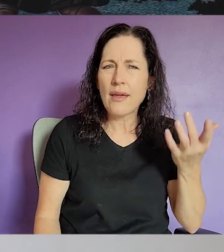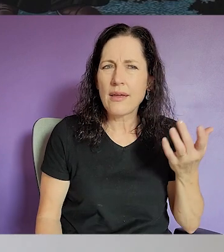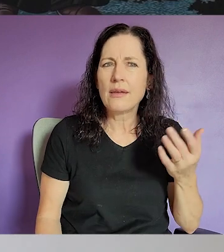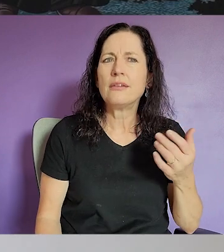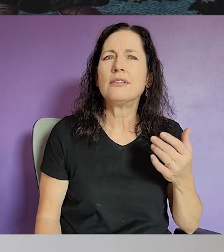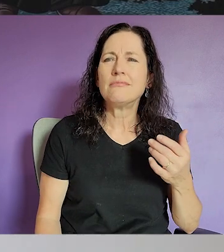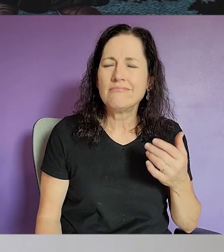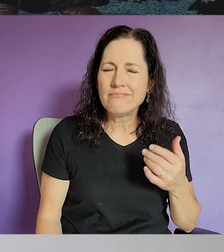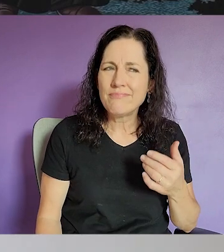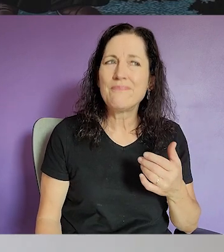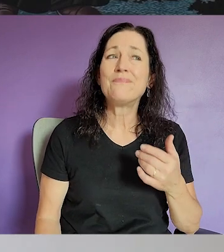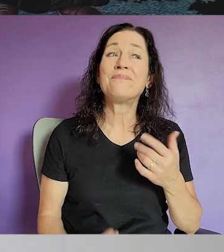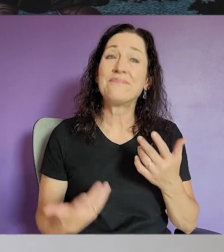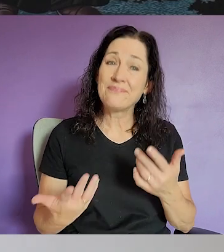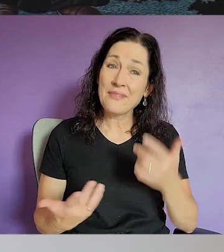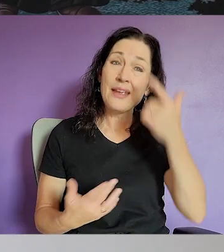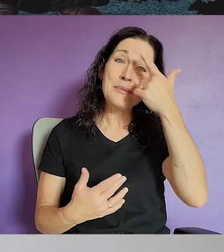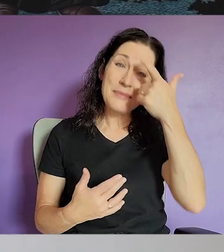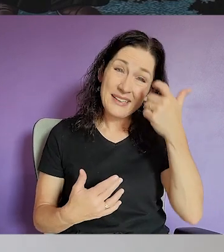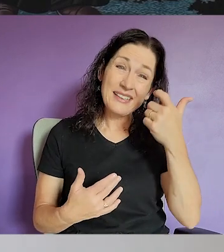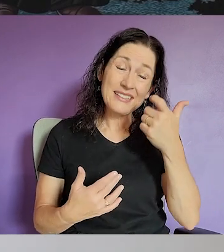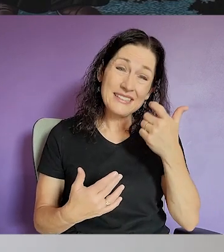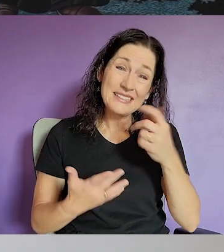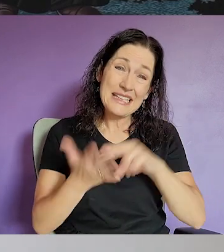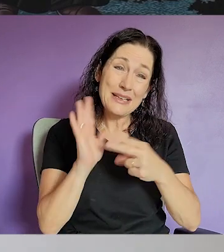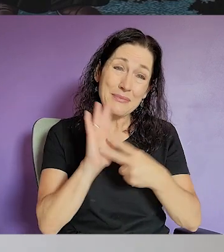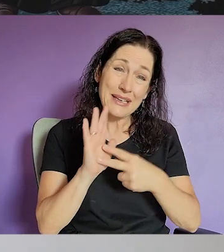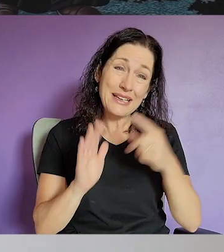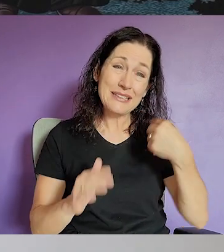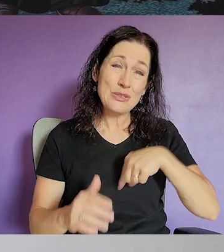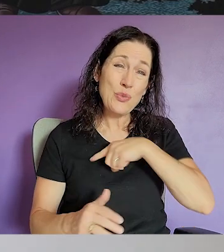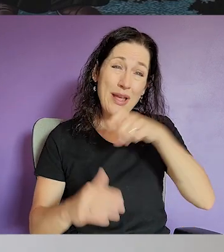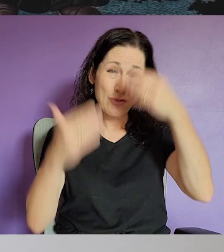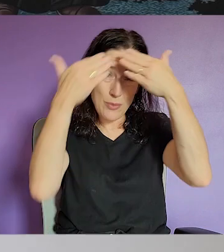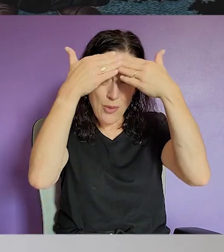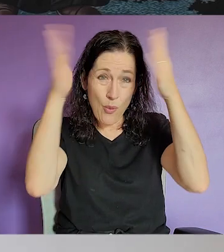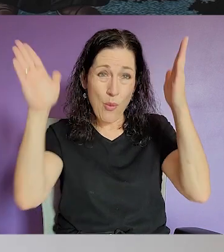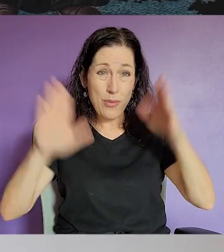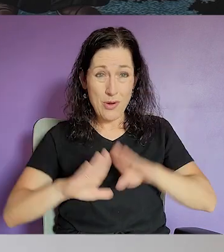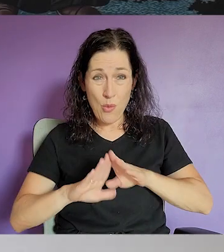Because it asked them perhaps to be changed.